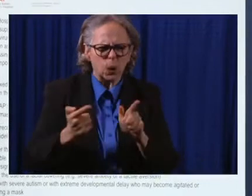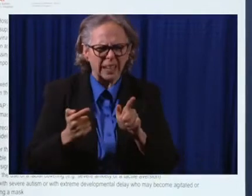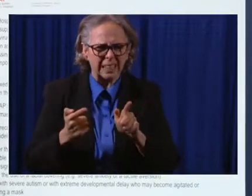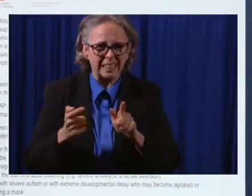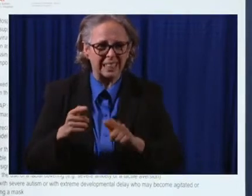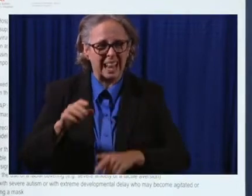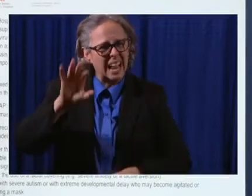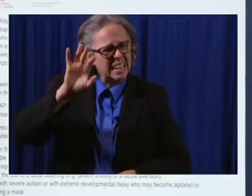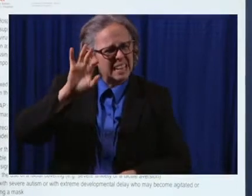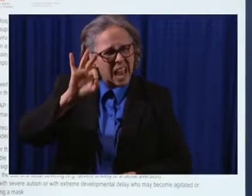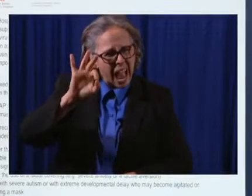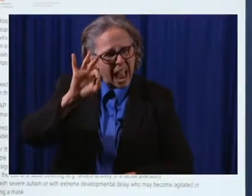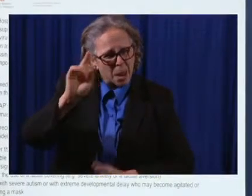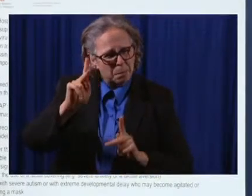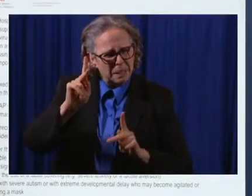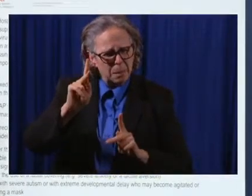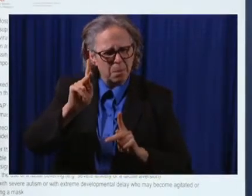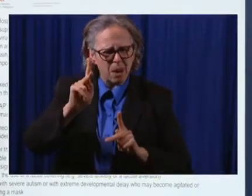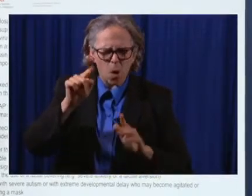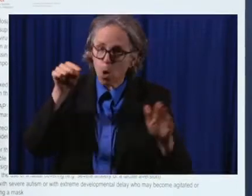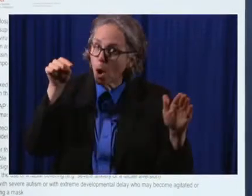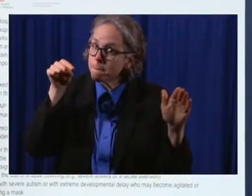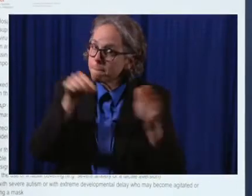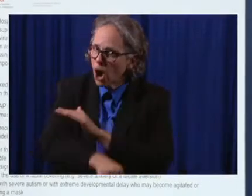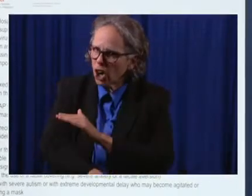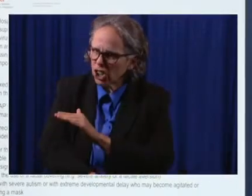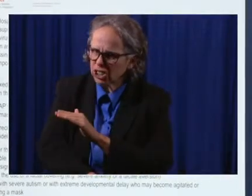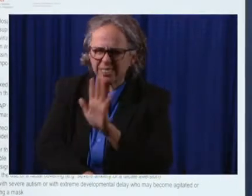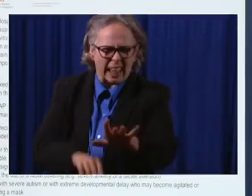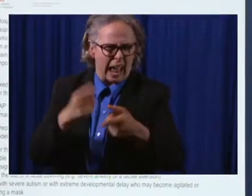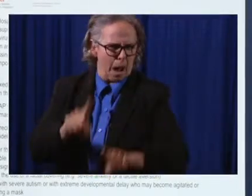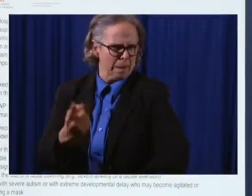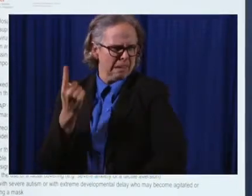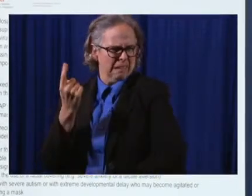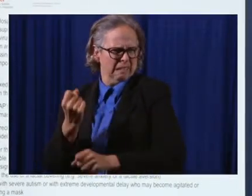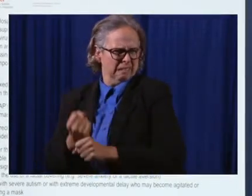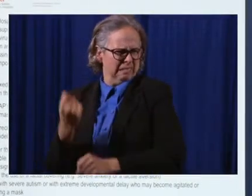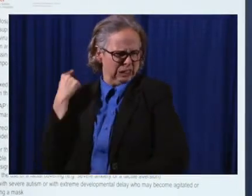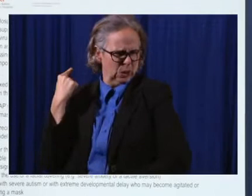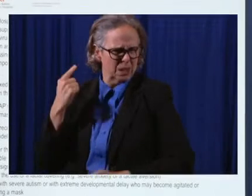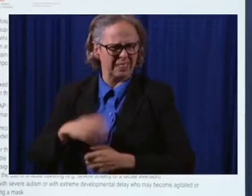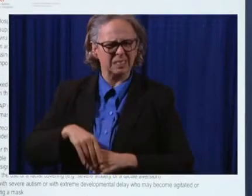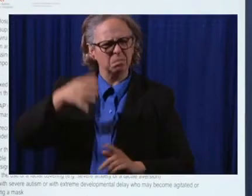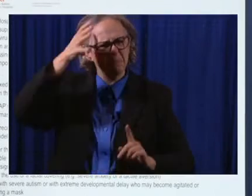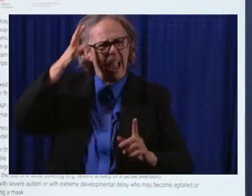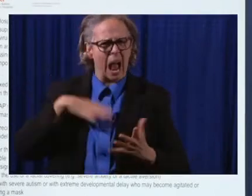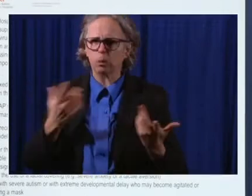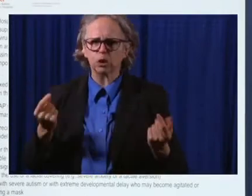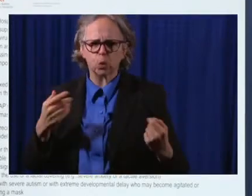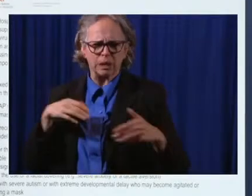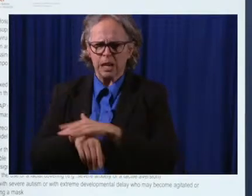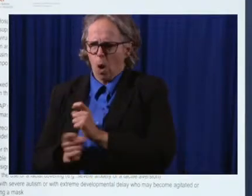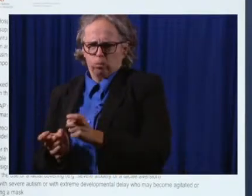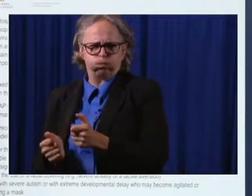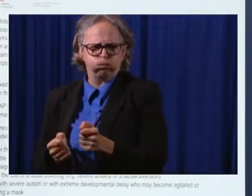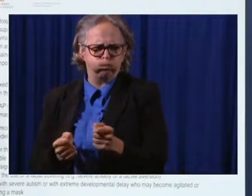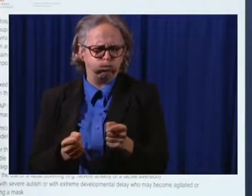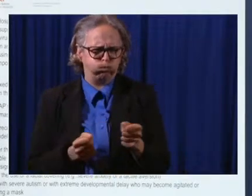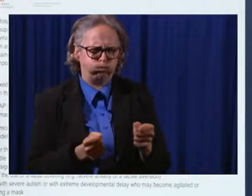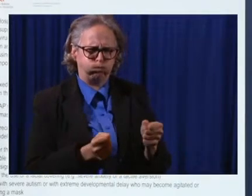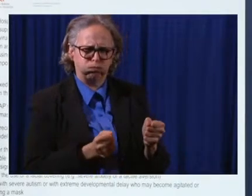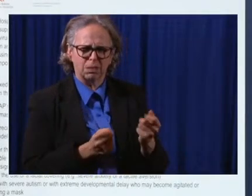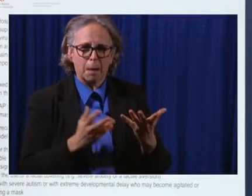murdered. Gunmen sprayed bullets into a crowd of people on the street that early